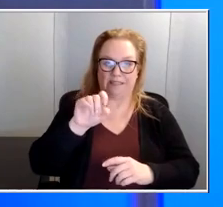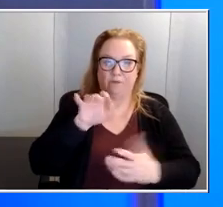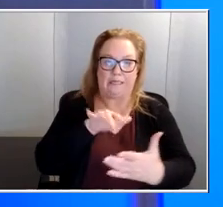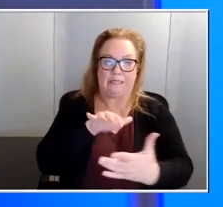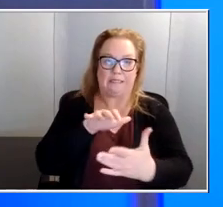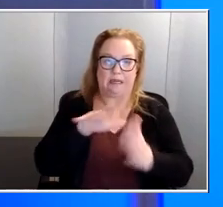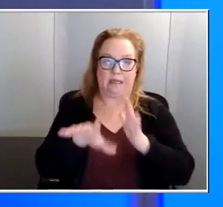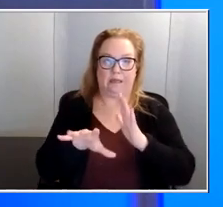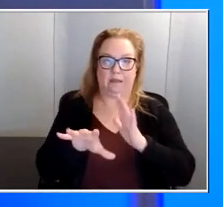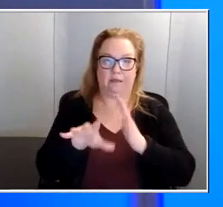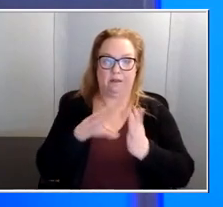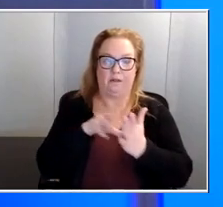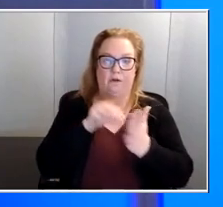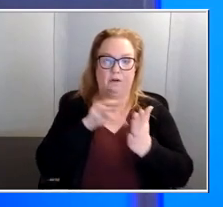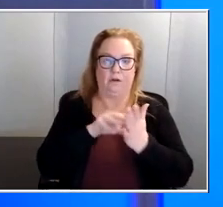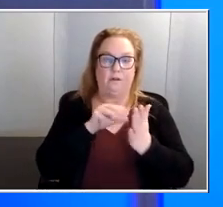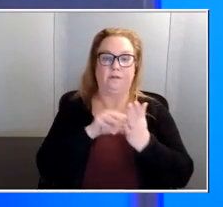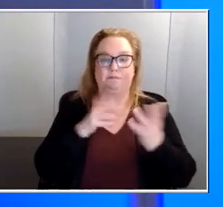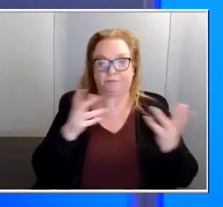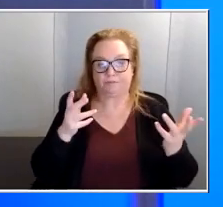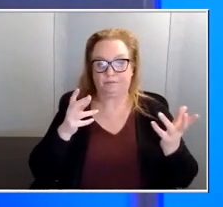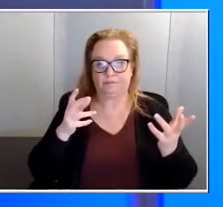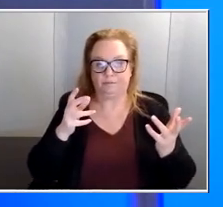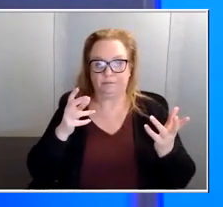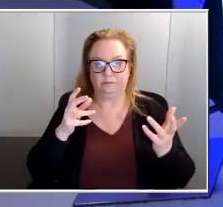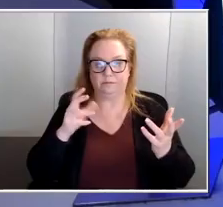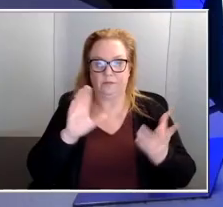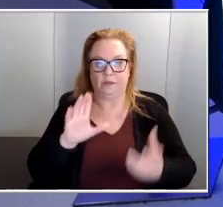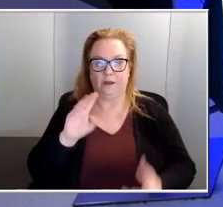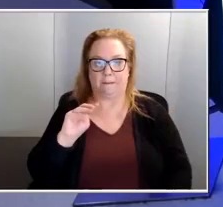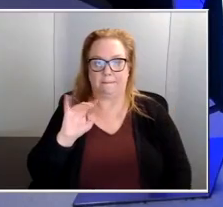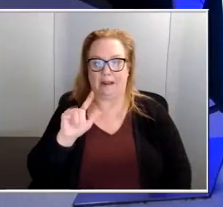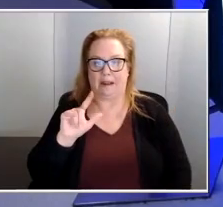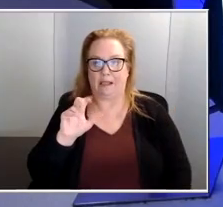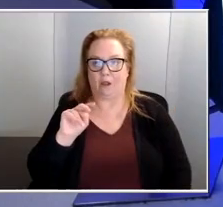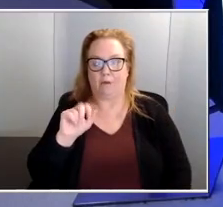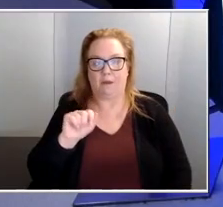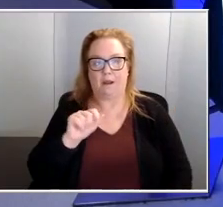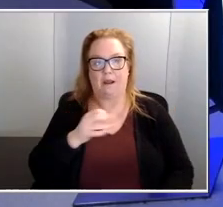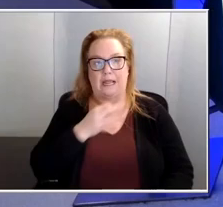I'll ask Dr. Abdallah, who is our myeloma expert,